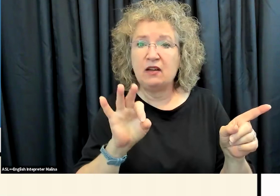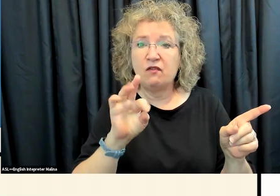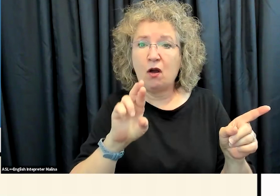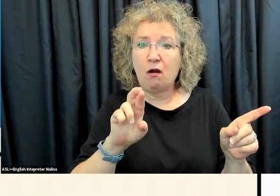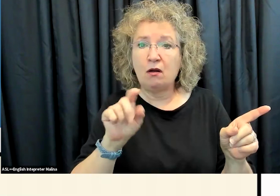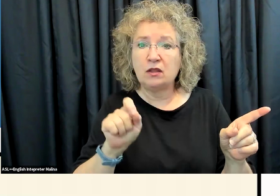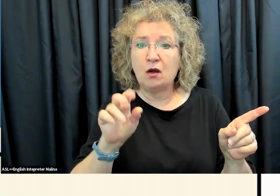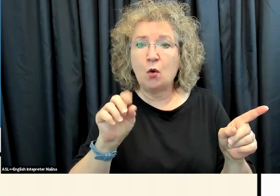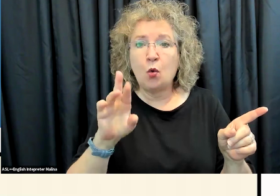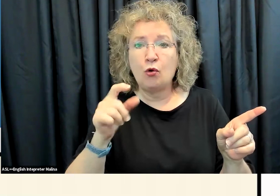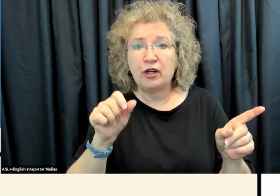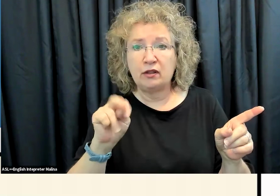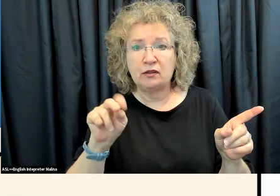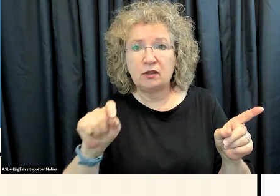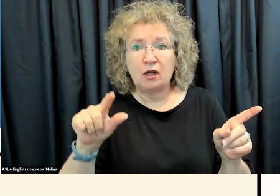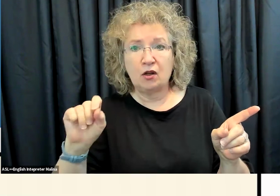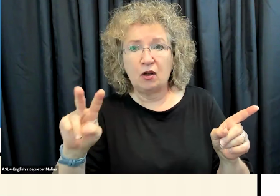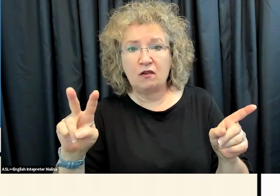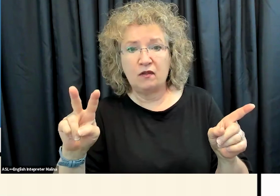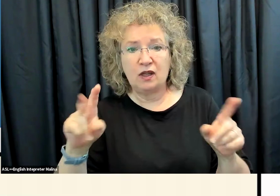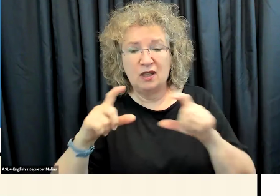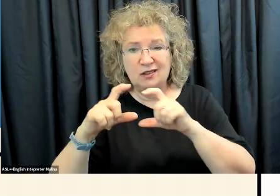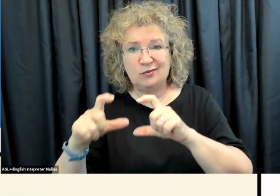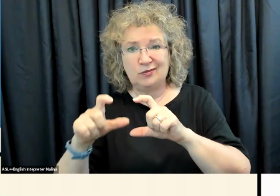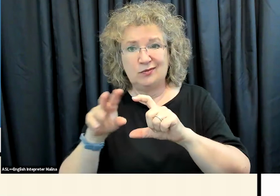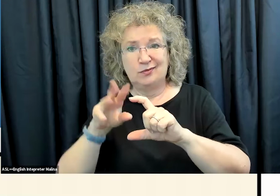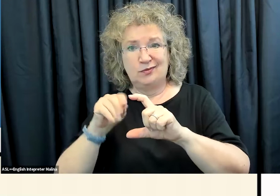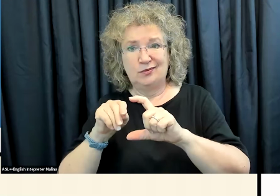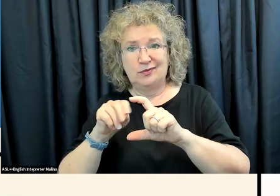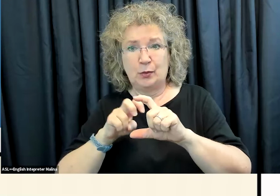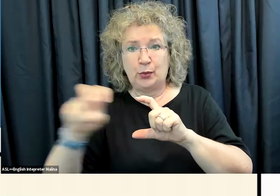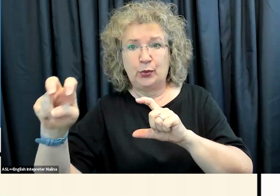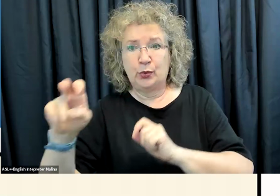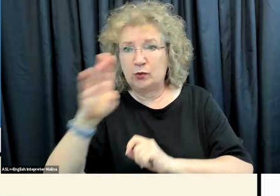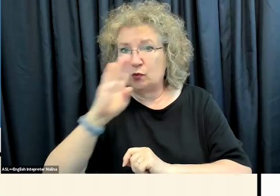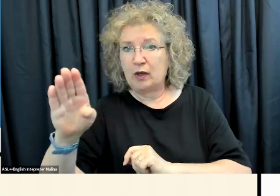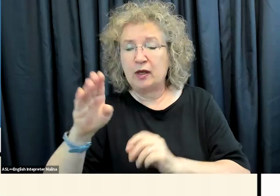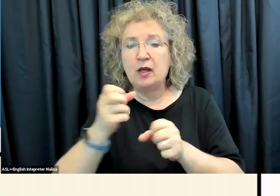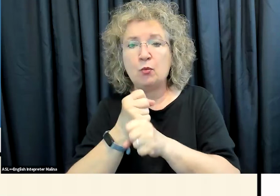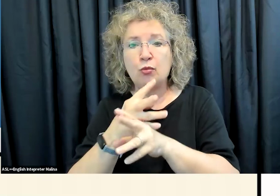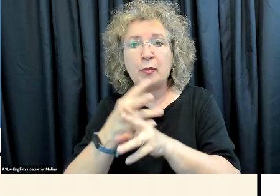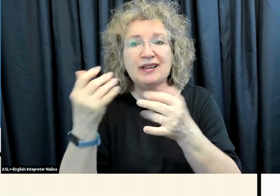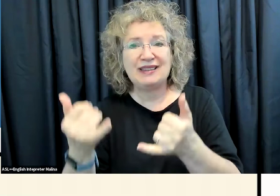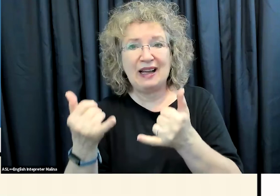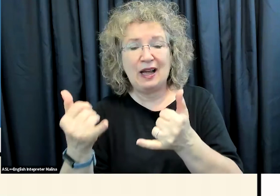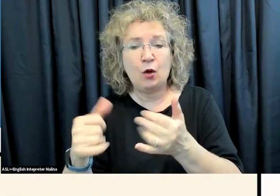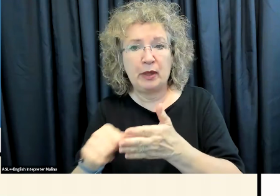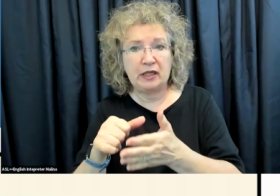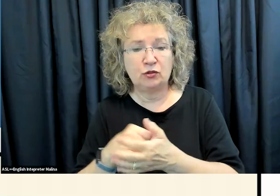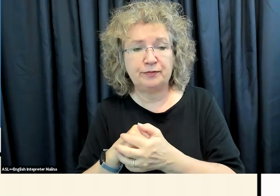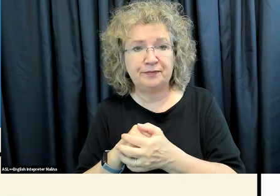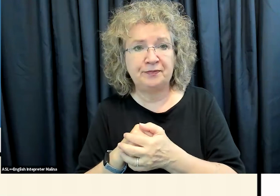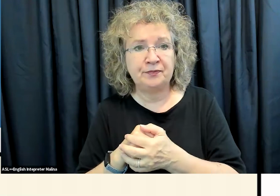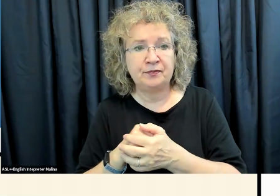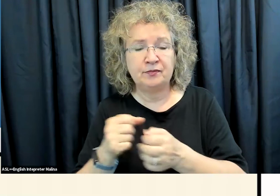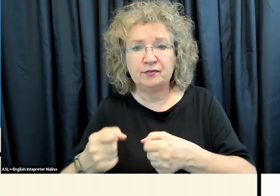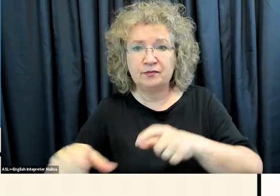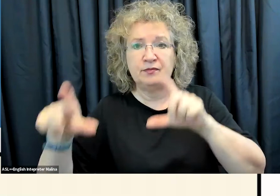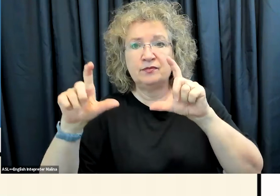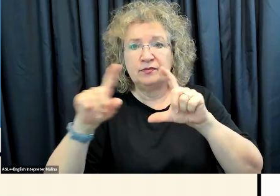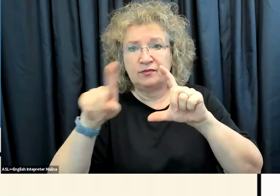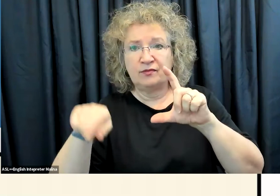dfr.oregon.gov, and there is a QR code that can take you right to our Prepare Now page. The simplest way to